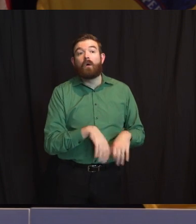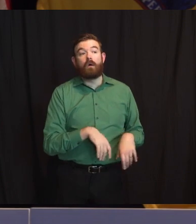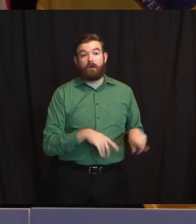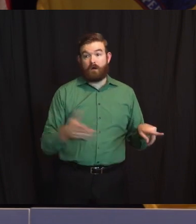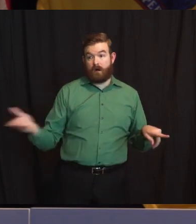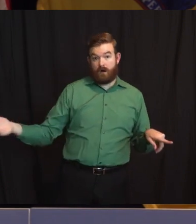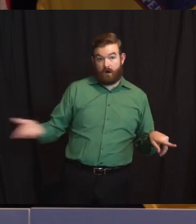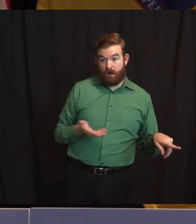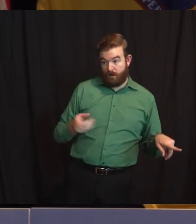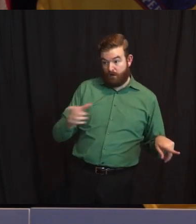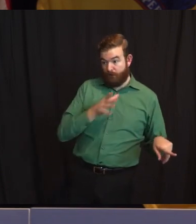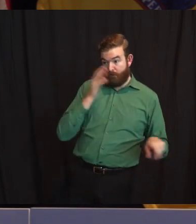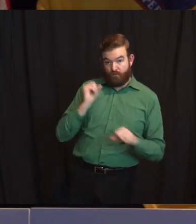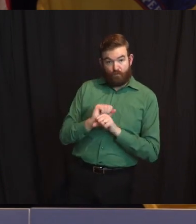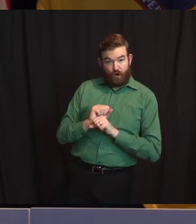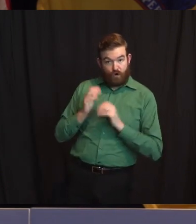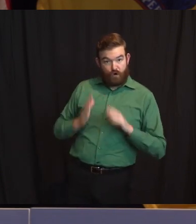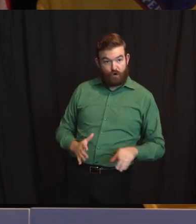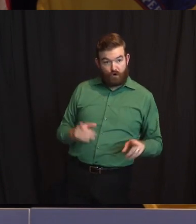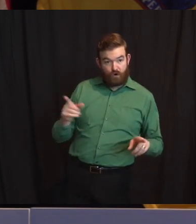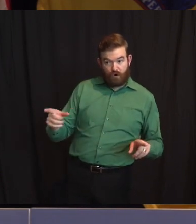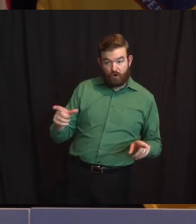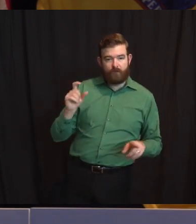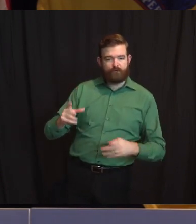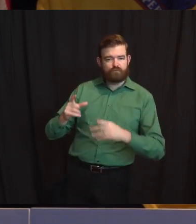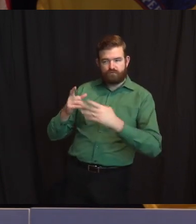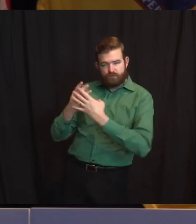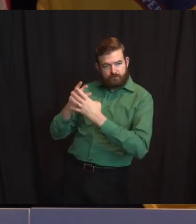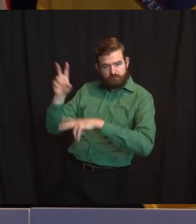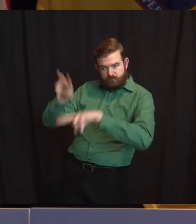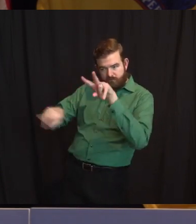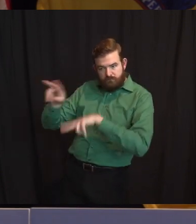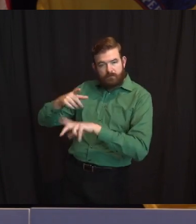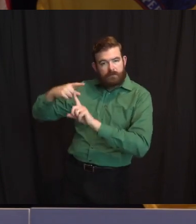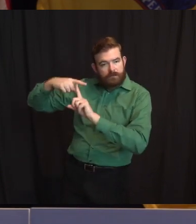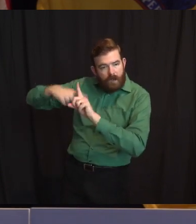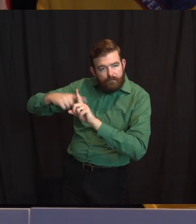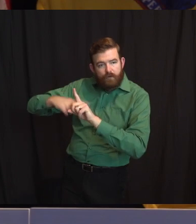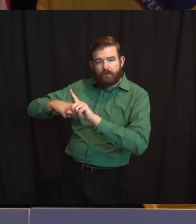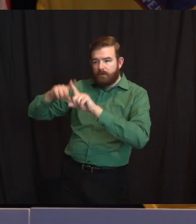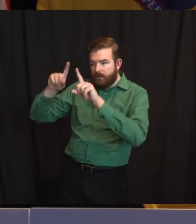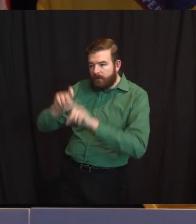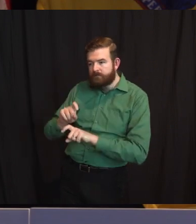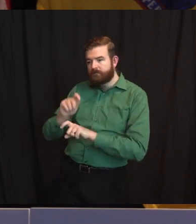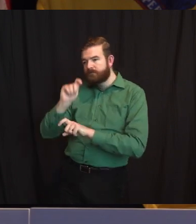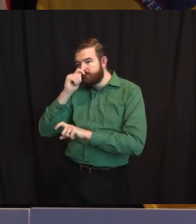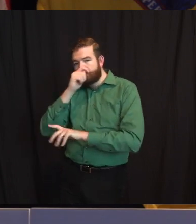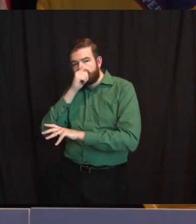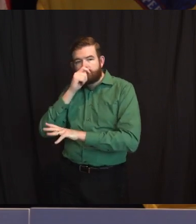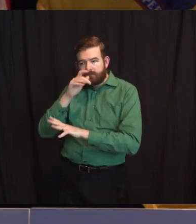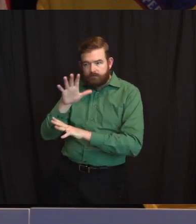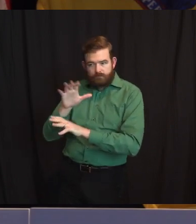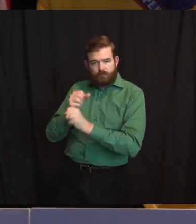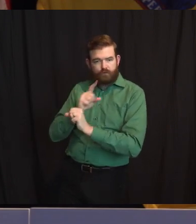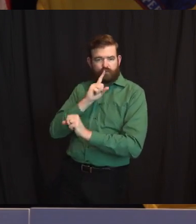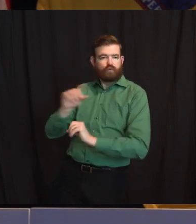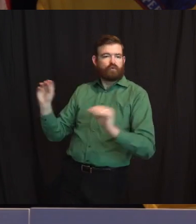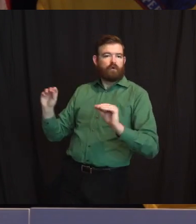separating those workers with suspected or confirmed COVID-19 to avoid the potential spread of